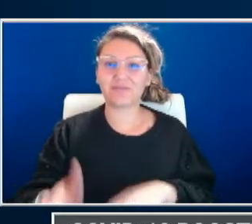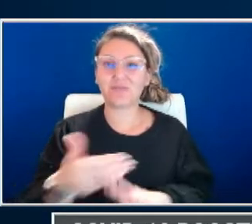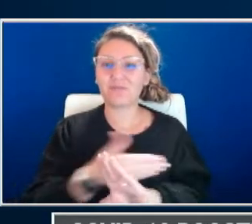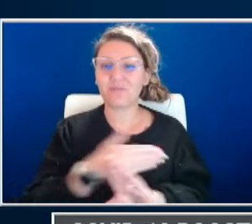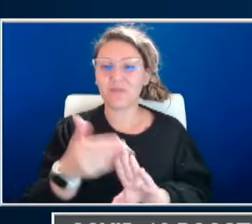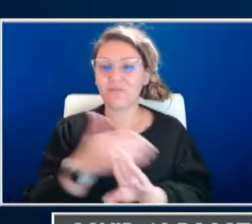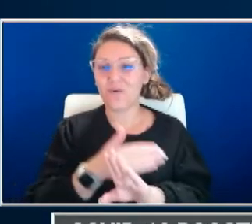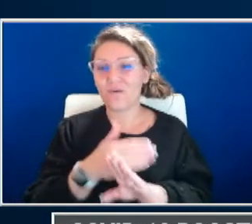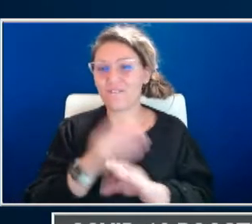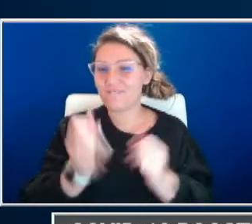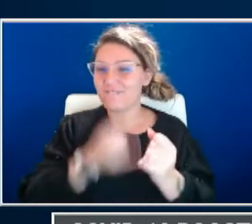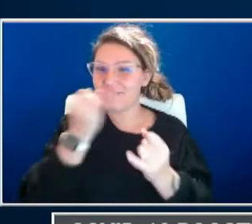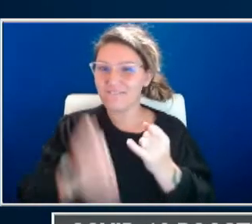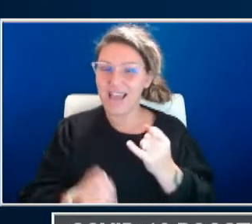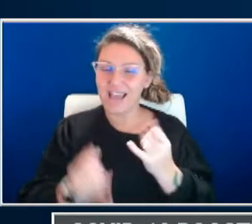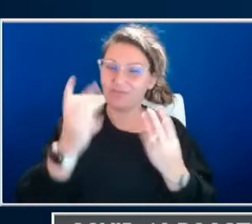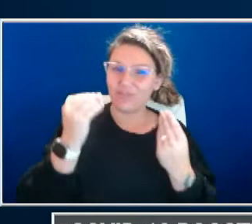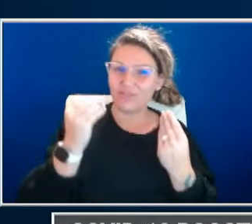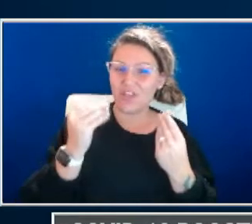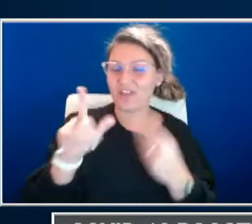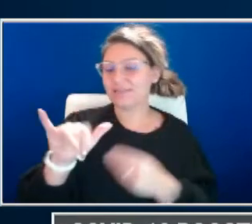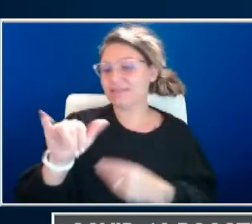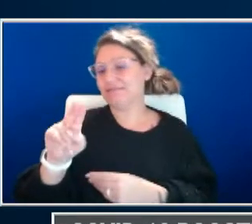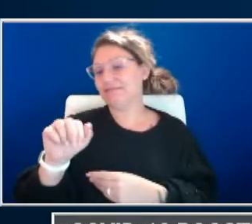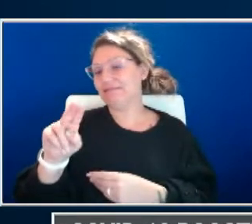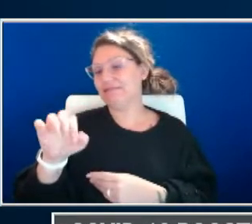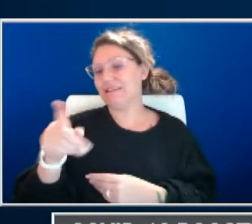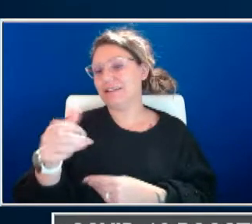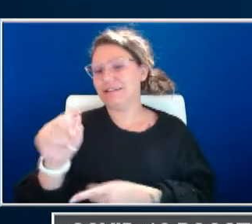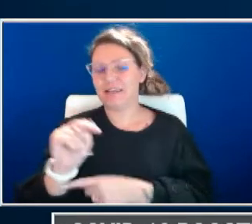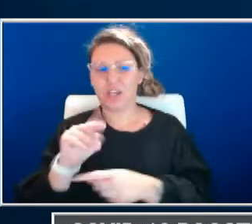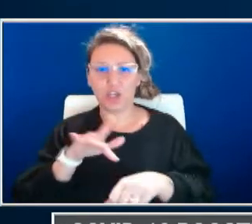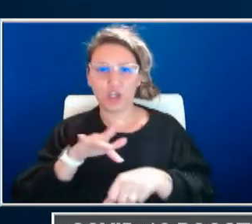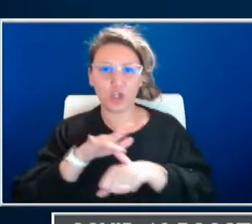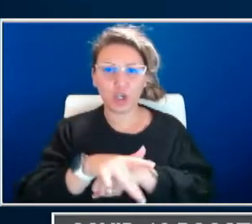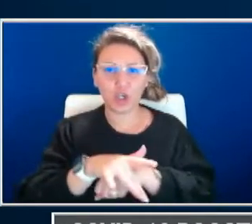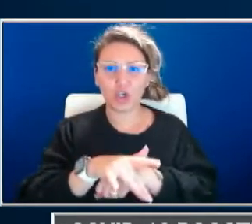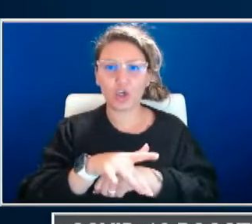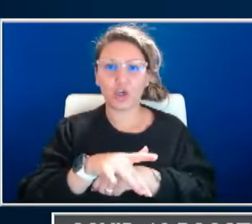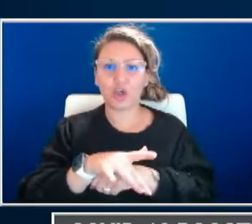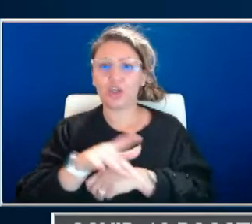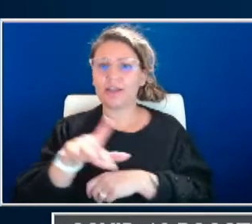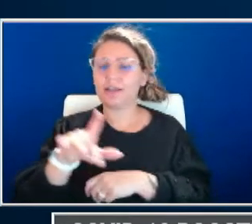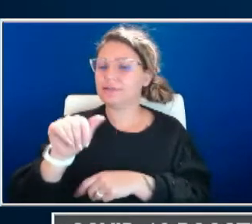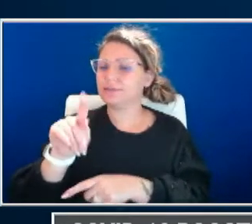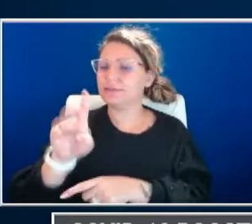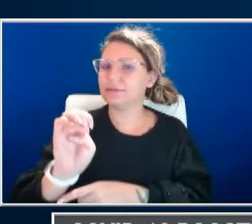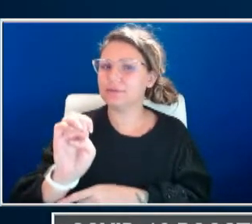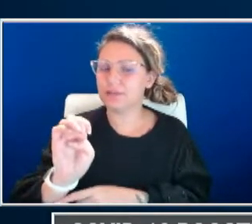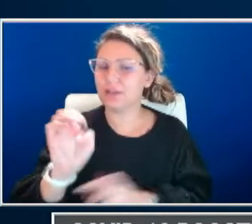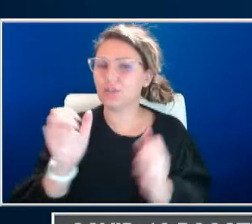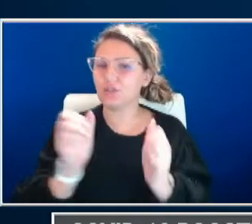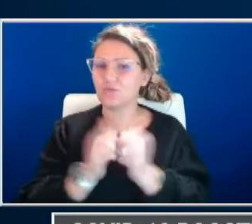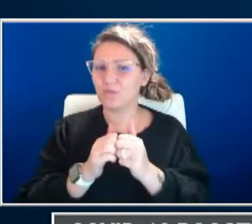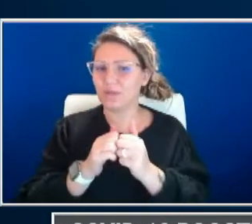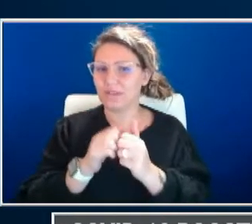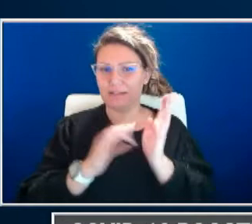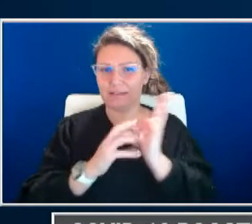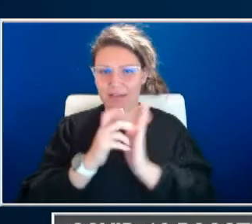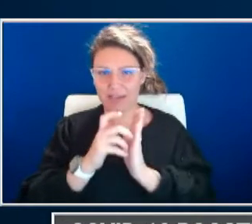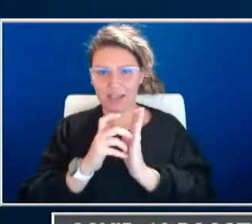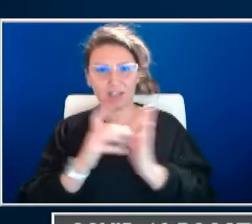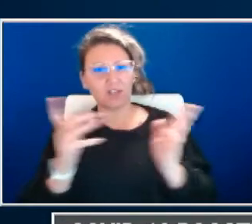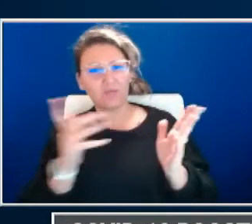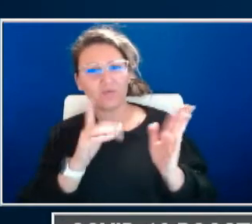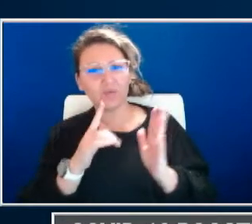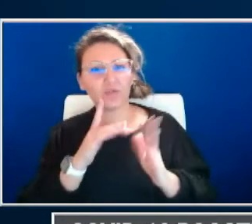what are the early stage clinical symptoms that a patient with lymphoma cancer may have. We talked about that a little earlier in the show. Could you just go over that